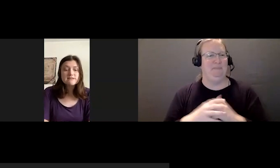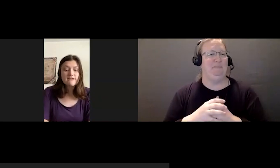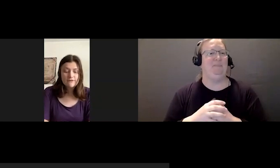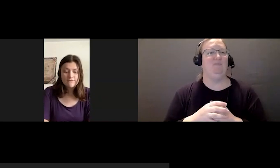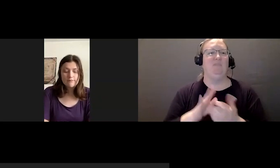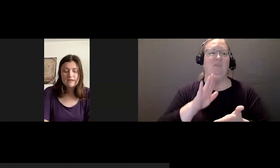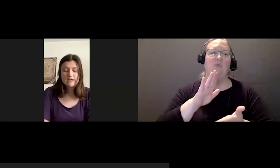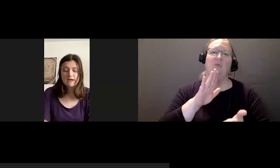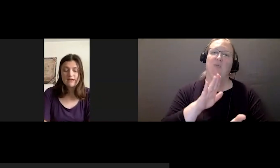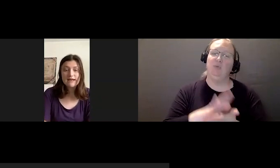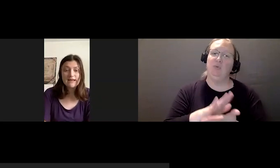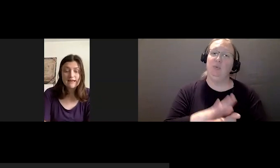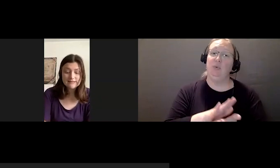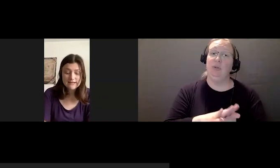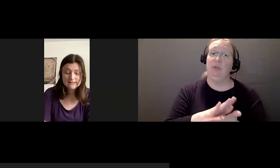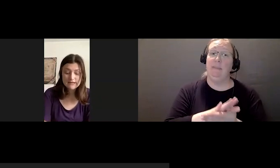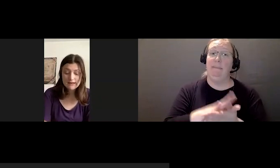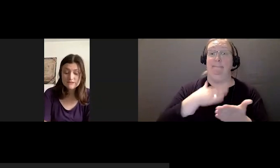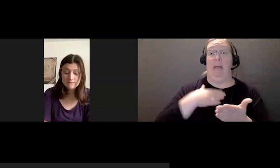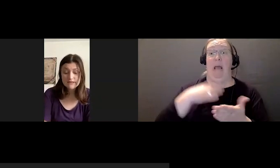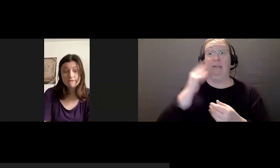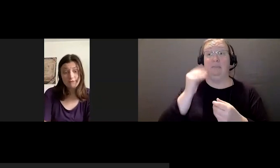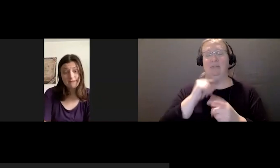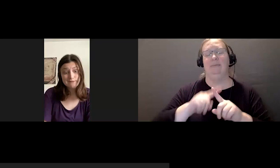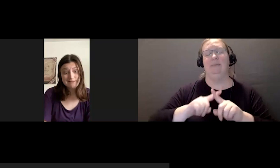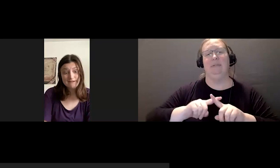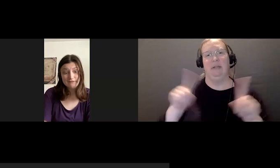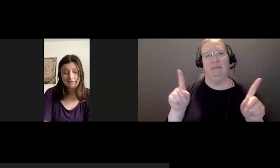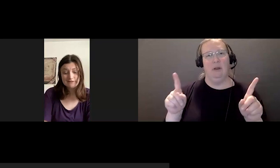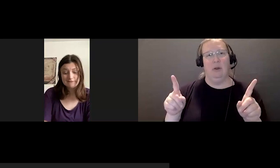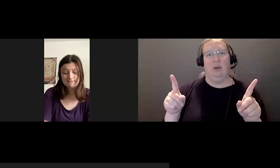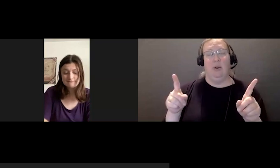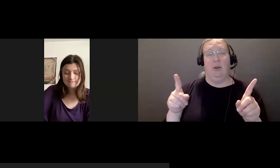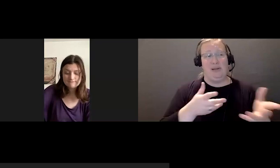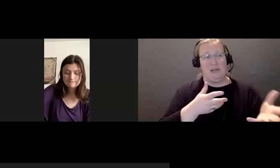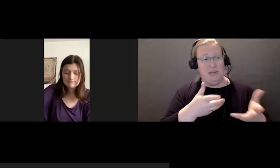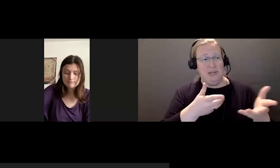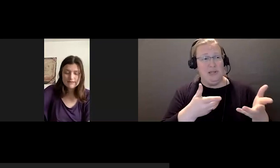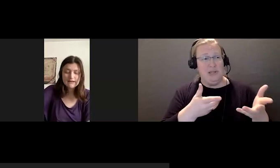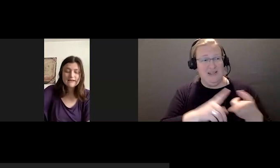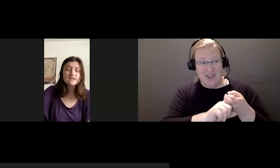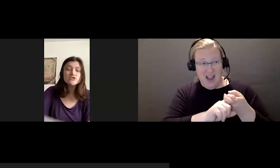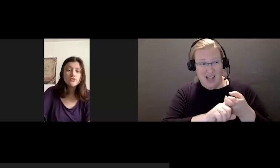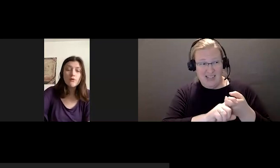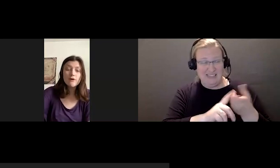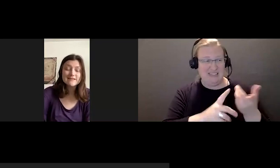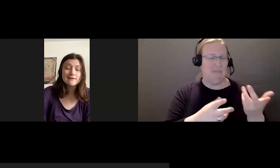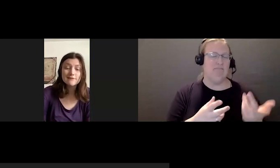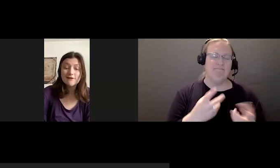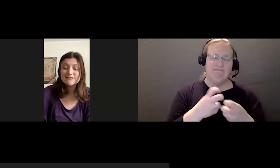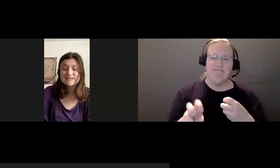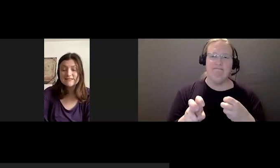School was different for me, and at times, making friends was difficult. But I